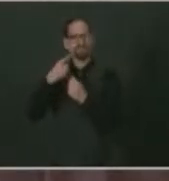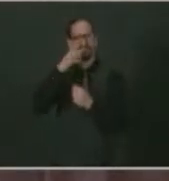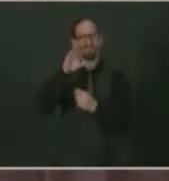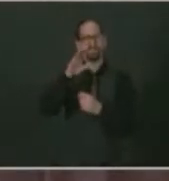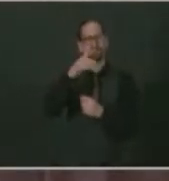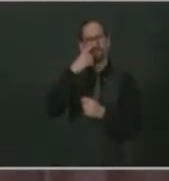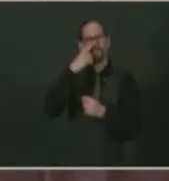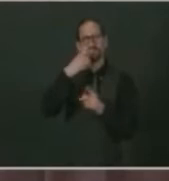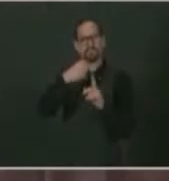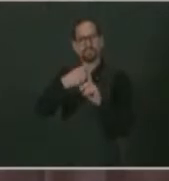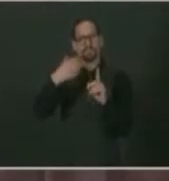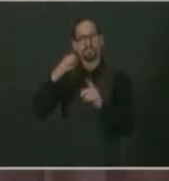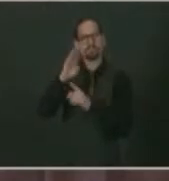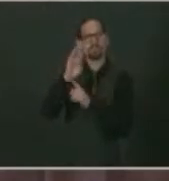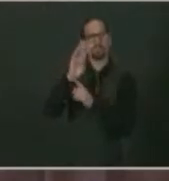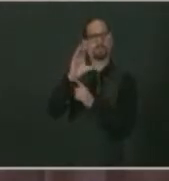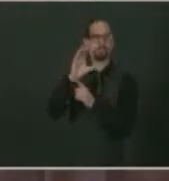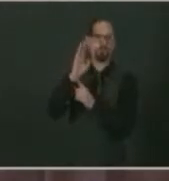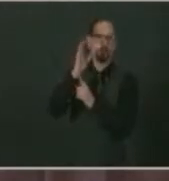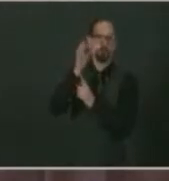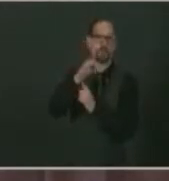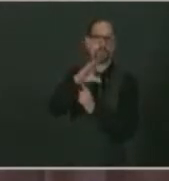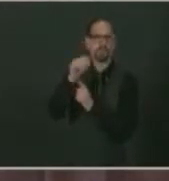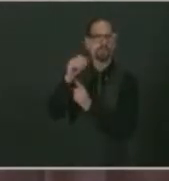go back to fully covering COVID-19 treatment?